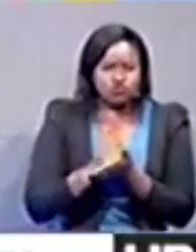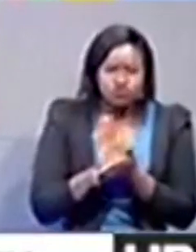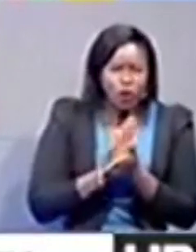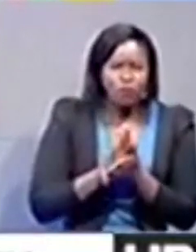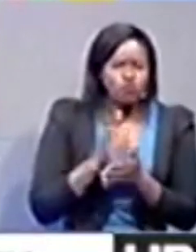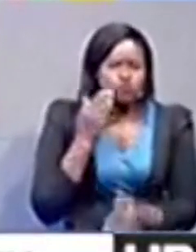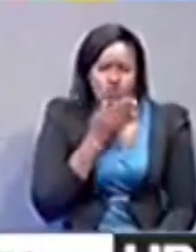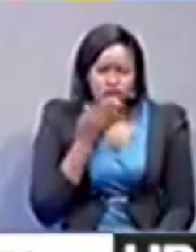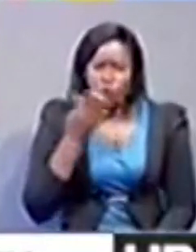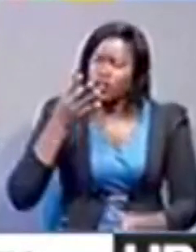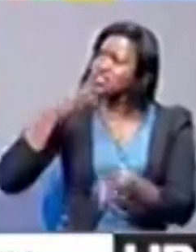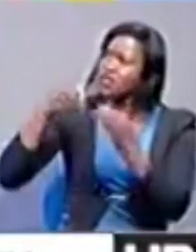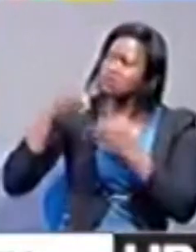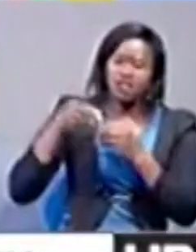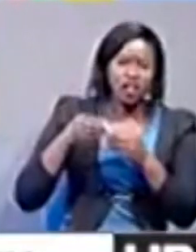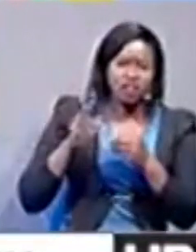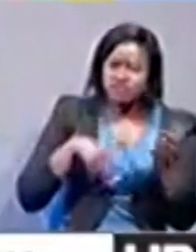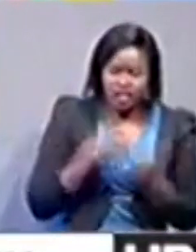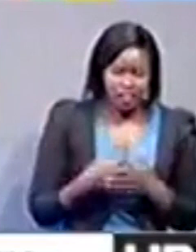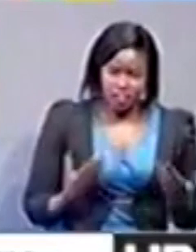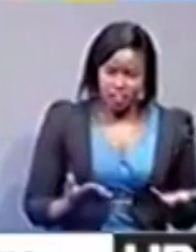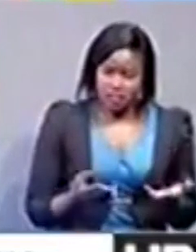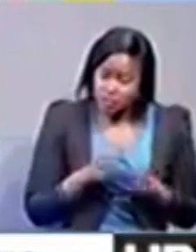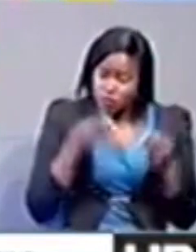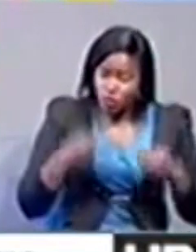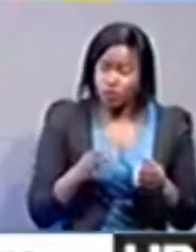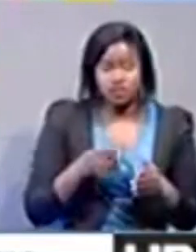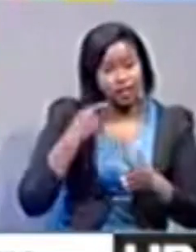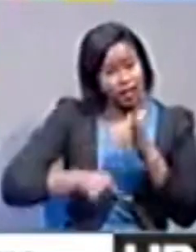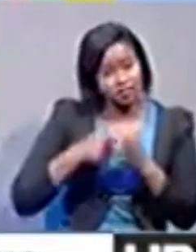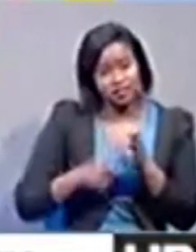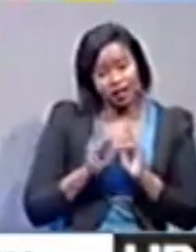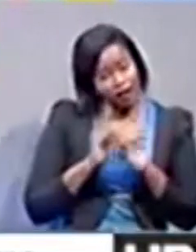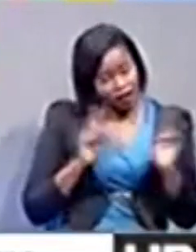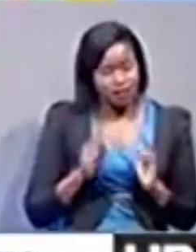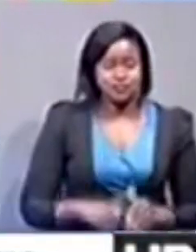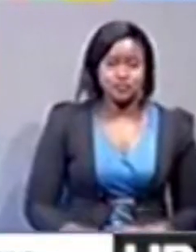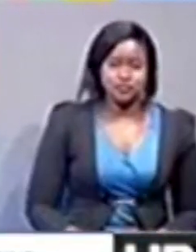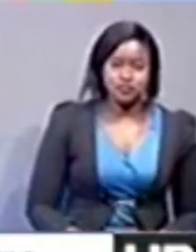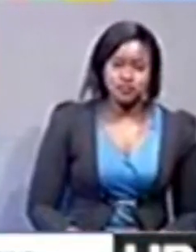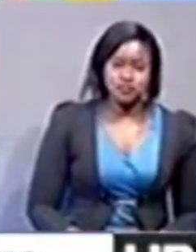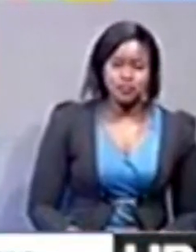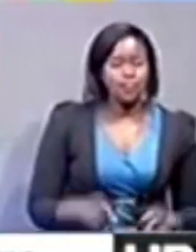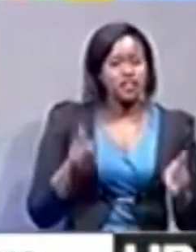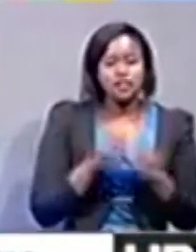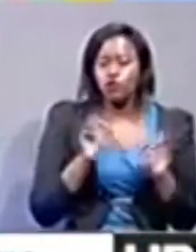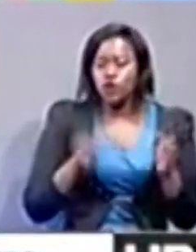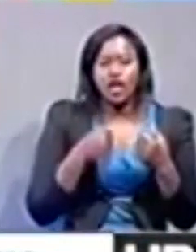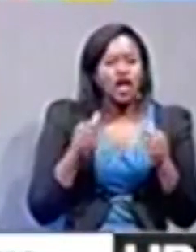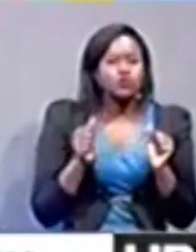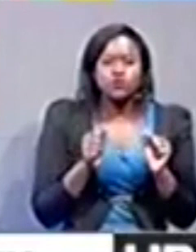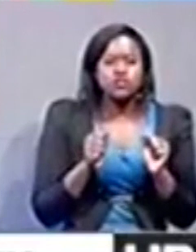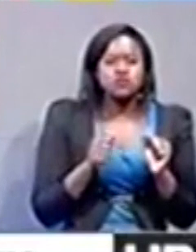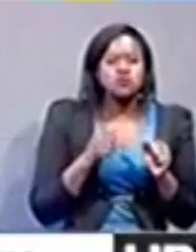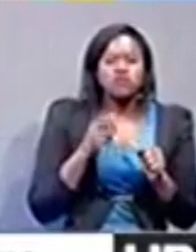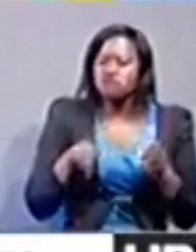etc., etc. In addition to failing to bring in raw materials,